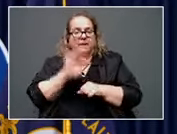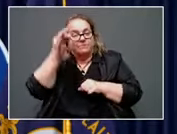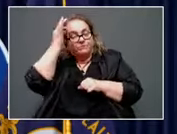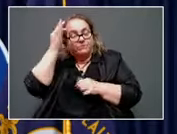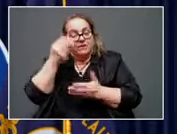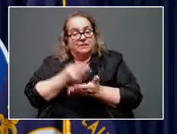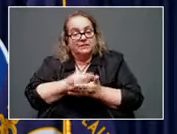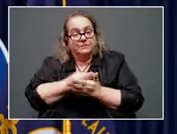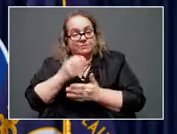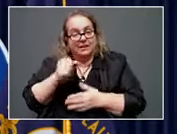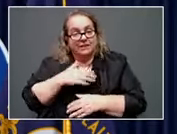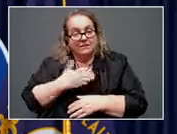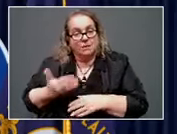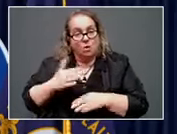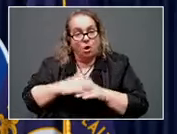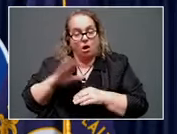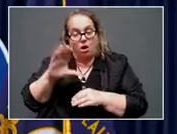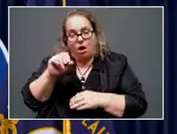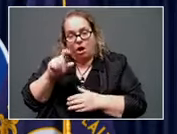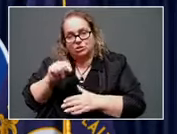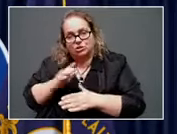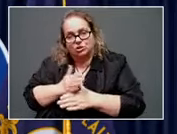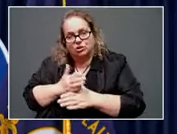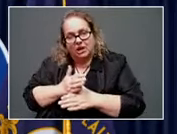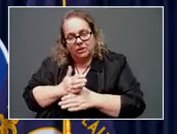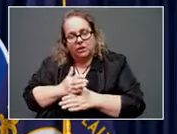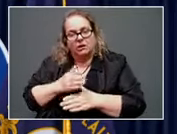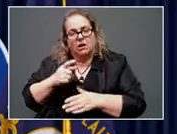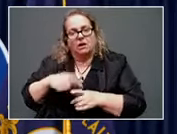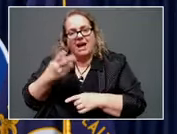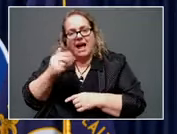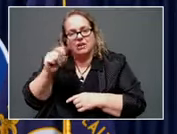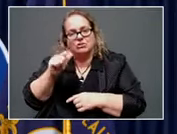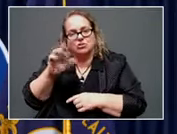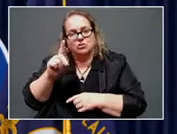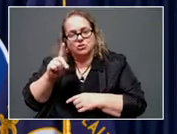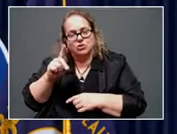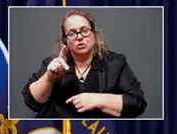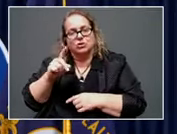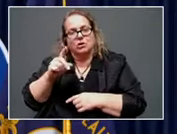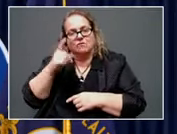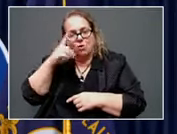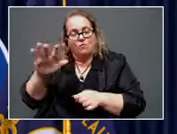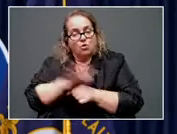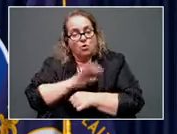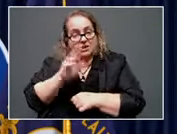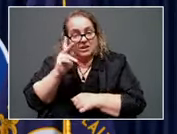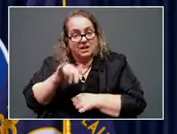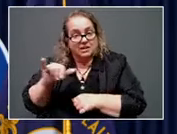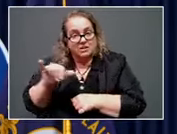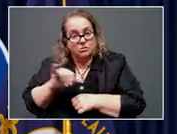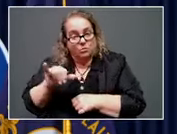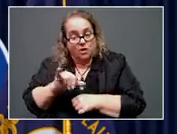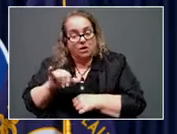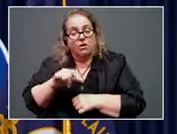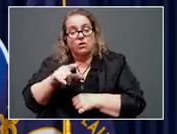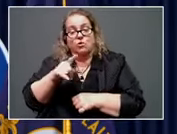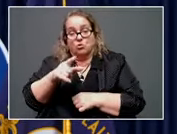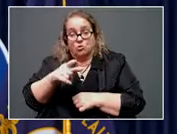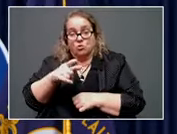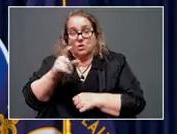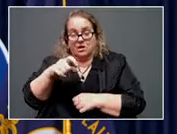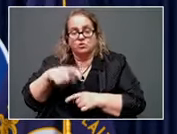available on a cost-sharing basis for hazard mitigation measures for the entire Commonwealth as well. Those eligible should contact Kentucky Emergency Management